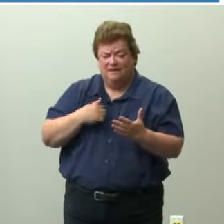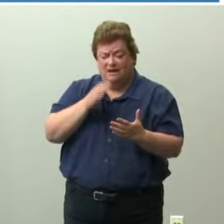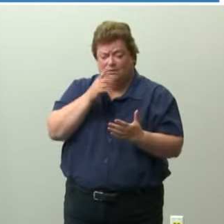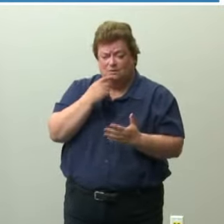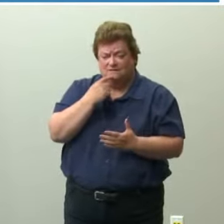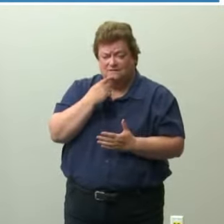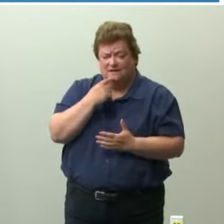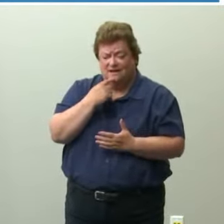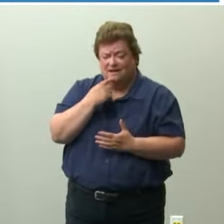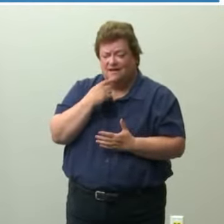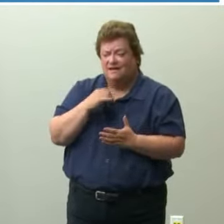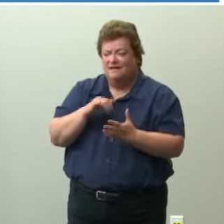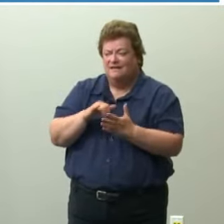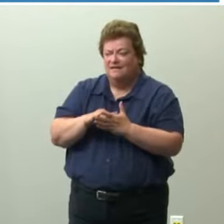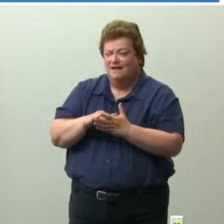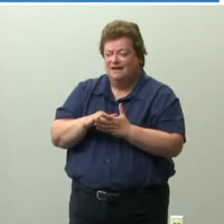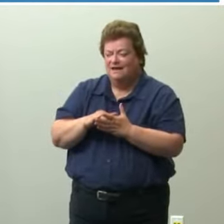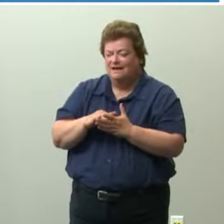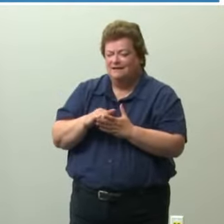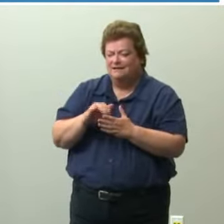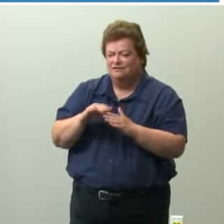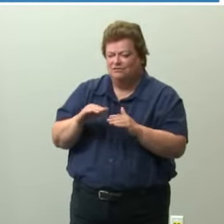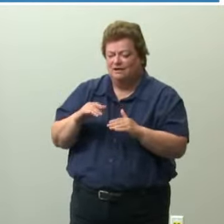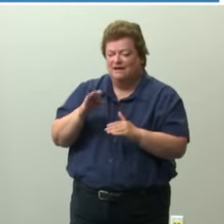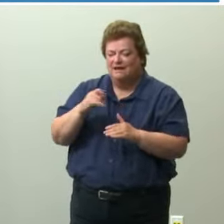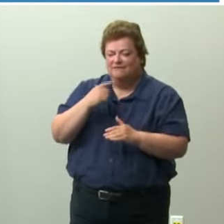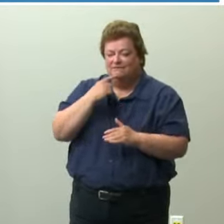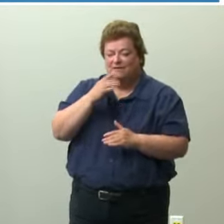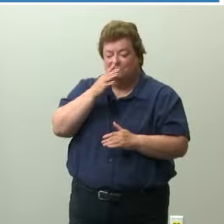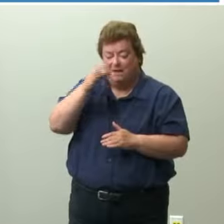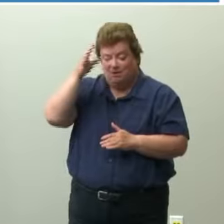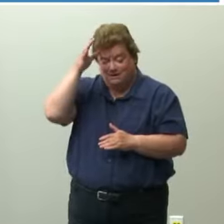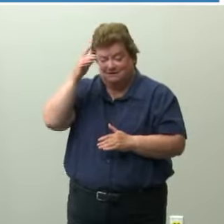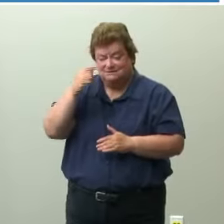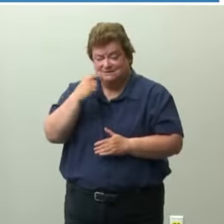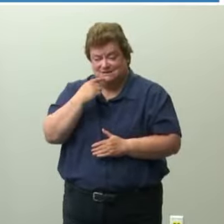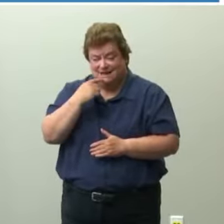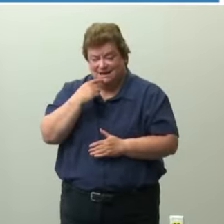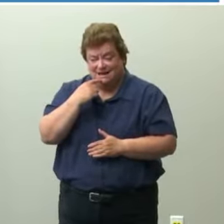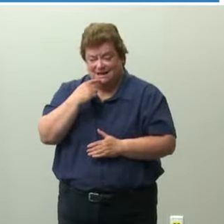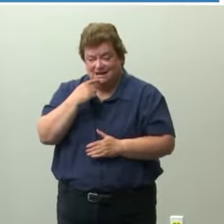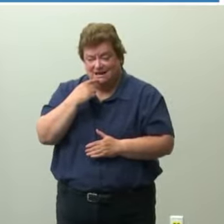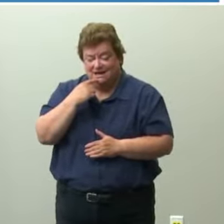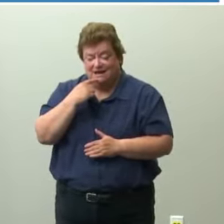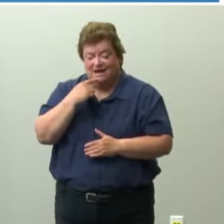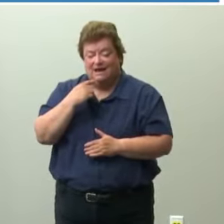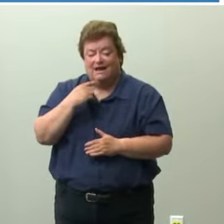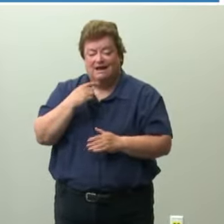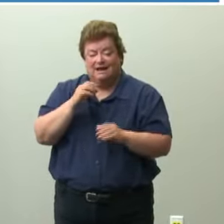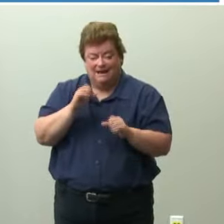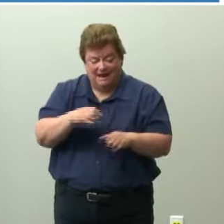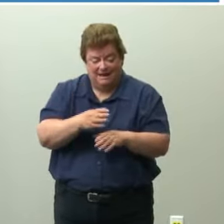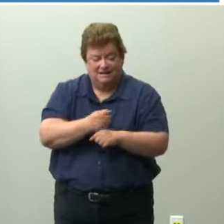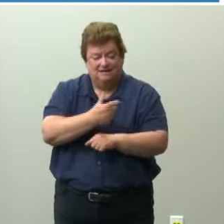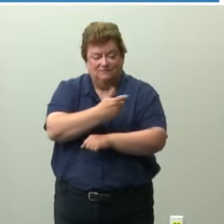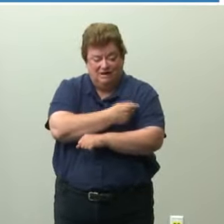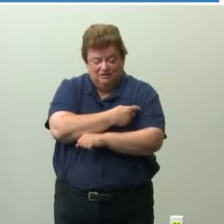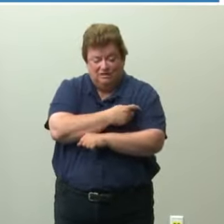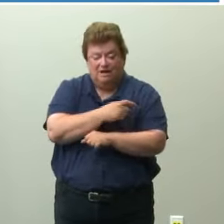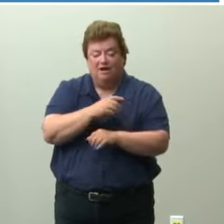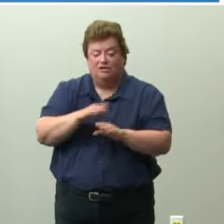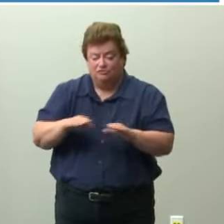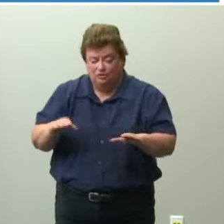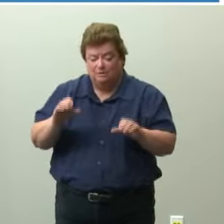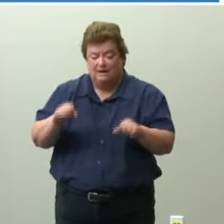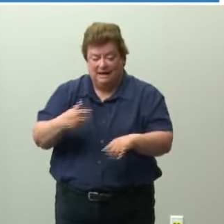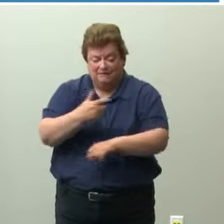give the message several times, Jared, that if parents have youth that can be vaccinated, they should get them vaccinated, and they